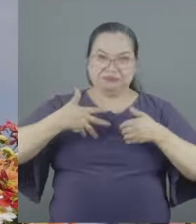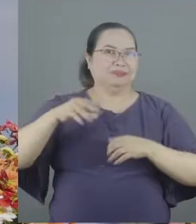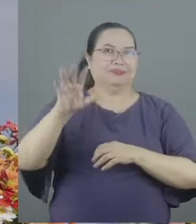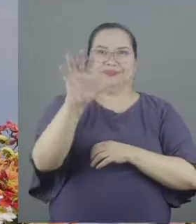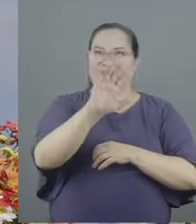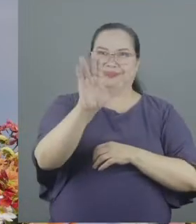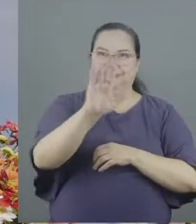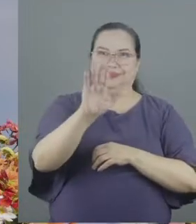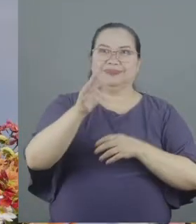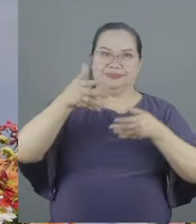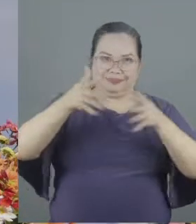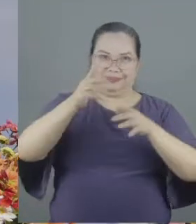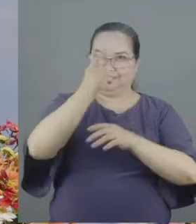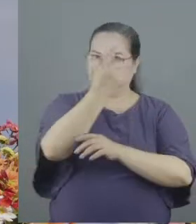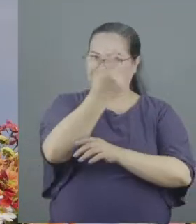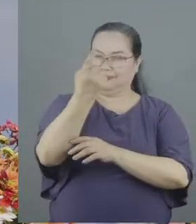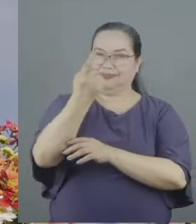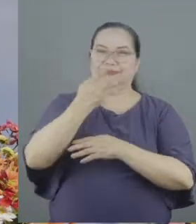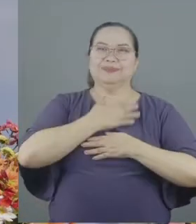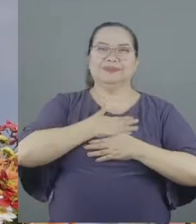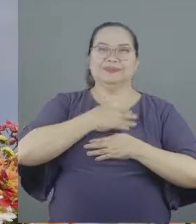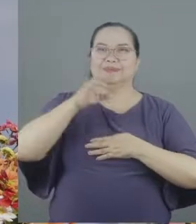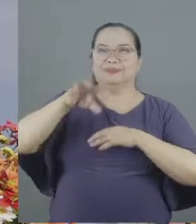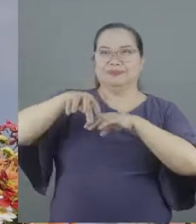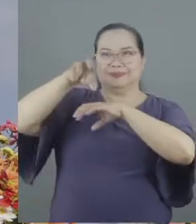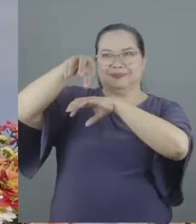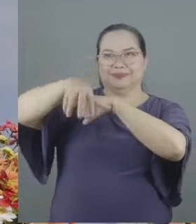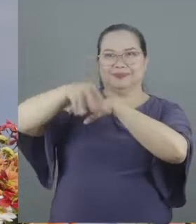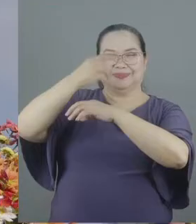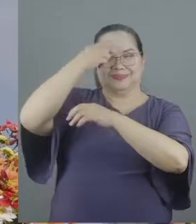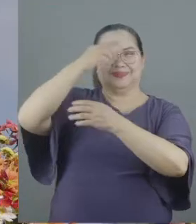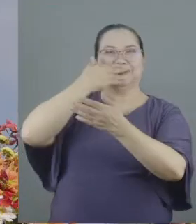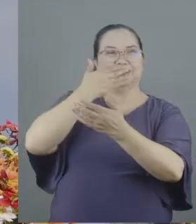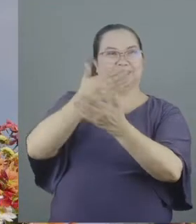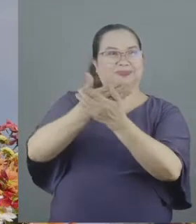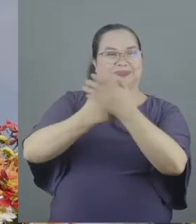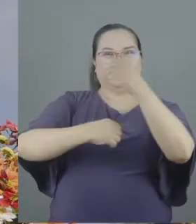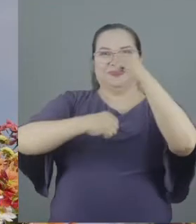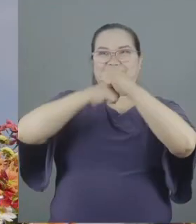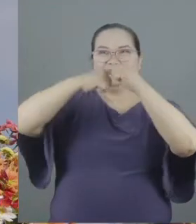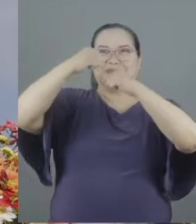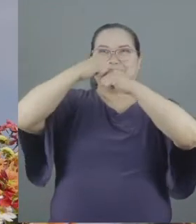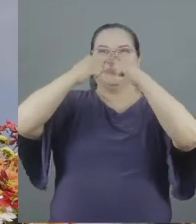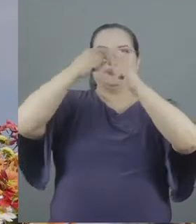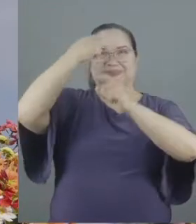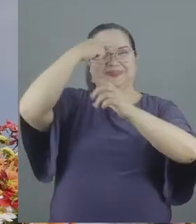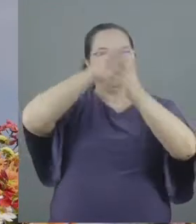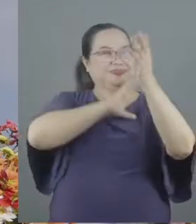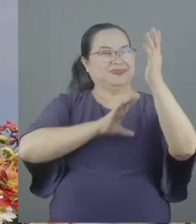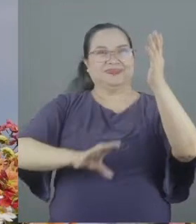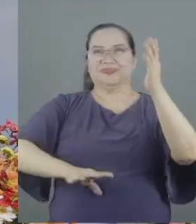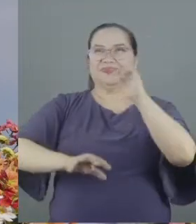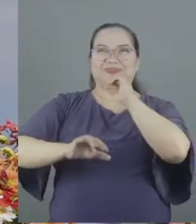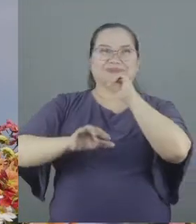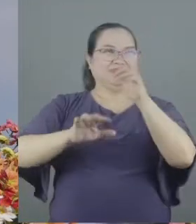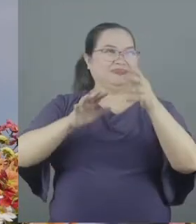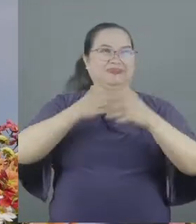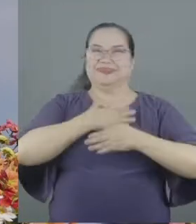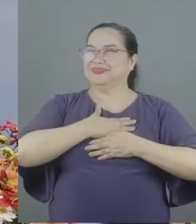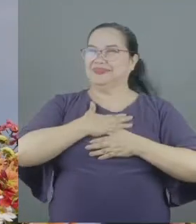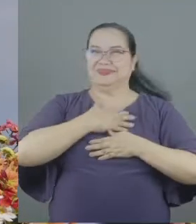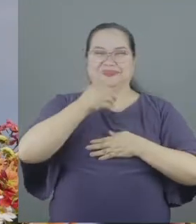each of us please his neighbor for his good, to build him up. For Christ did not please himself,